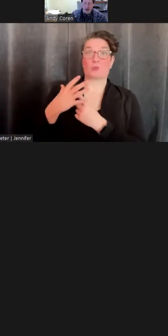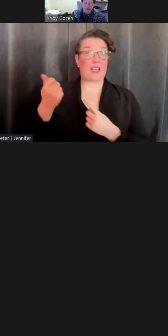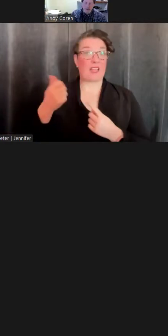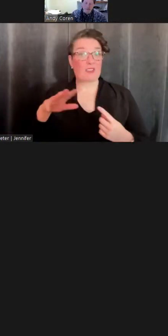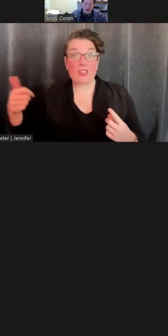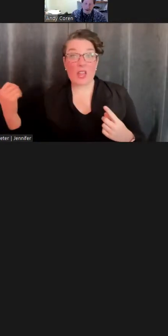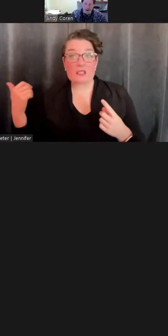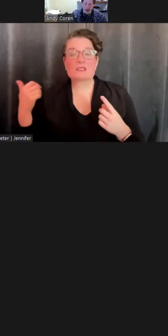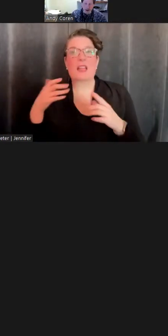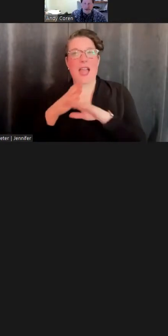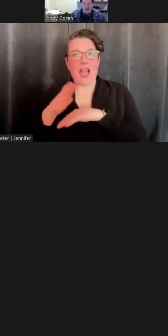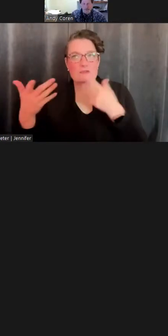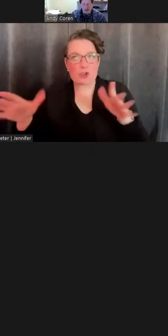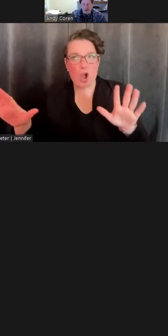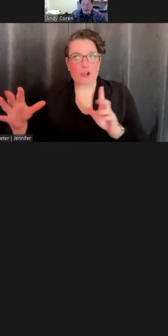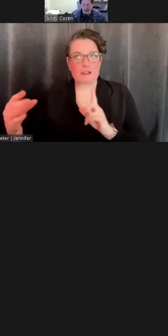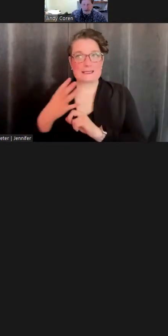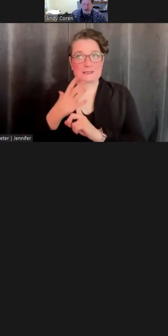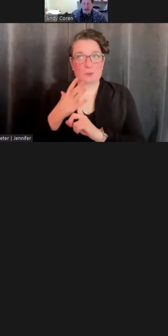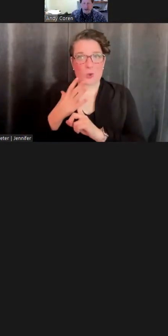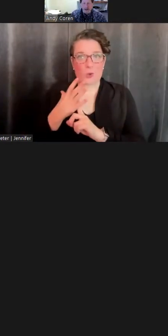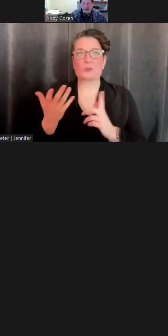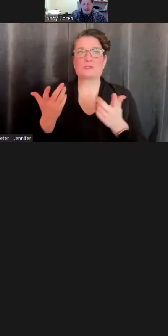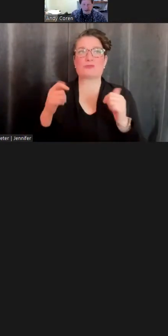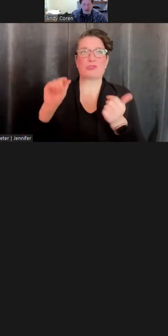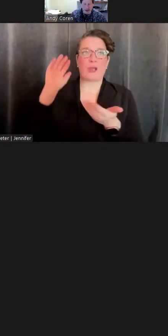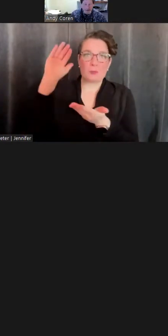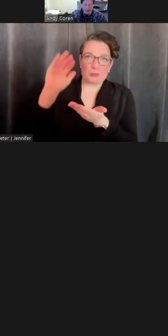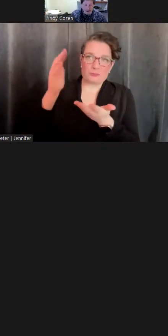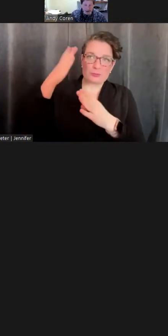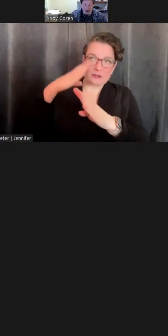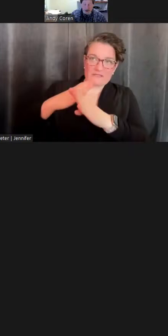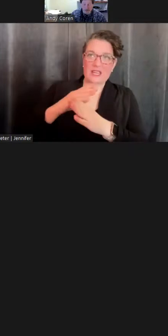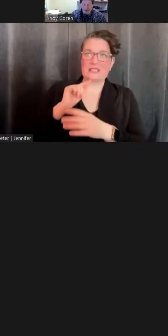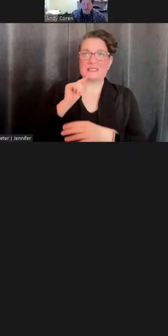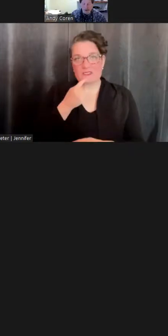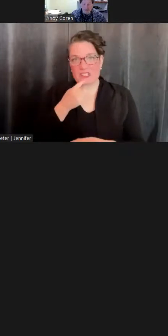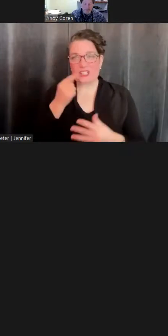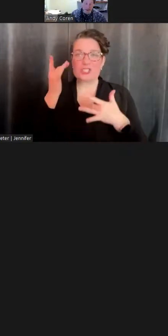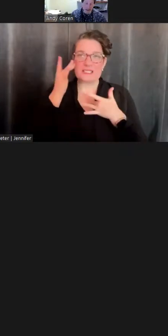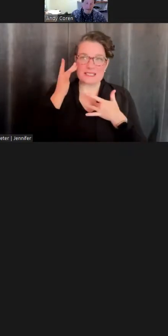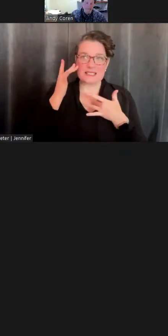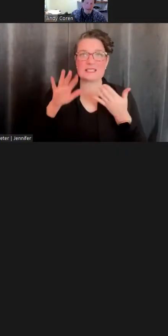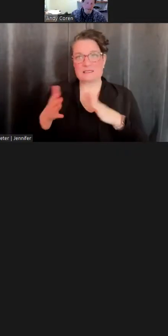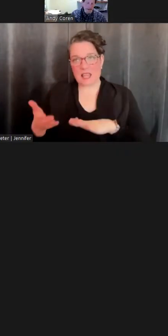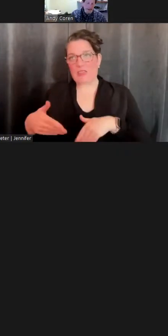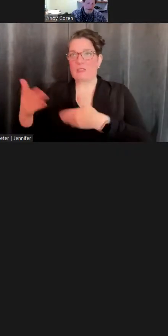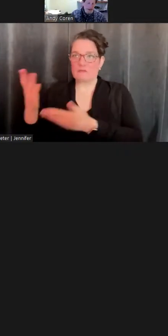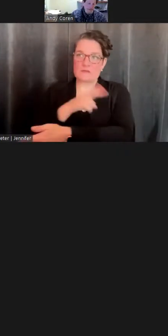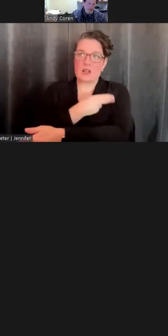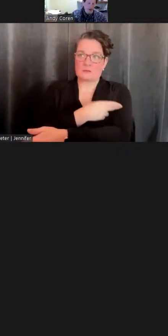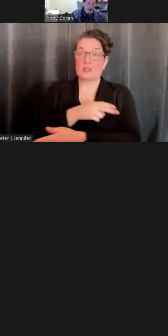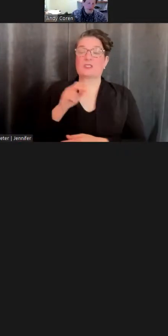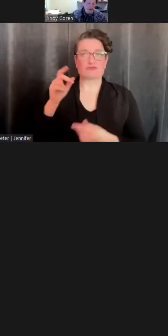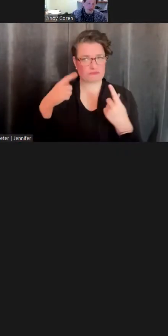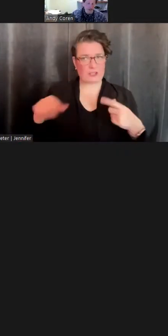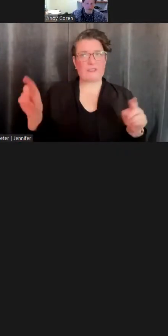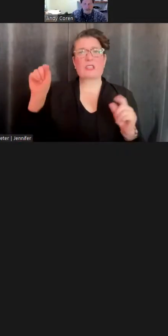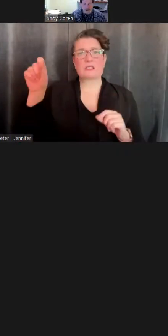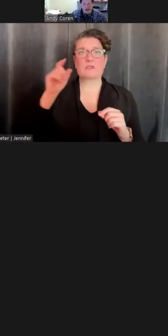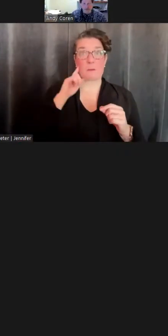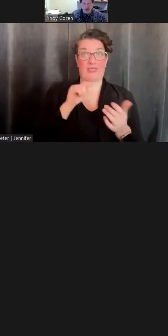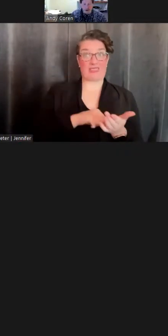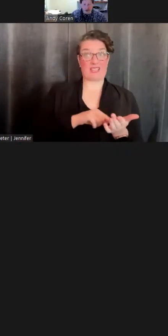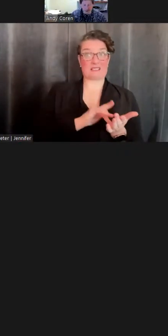post-exposure prevention of severe disease, death, hospitalization. They're very effective for that. But this is for those people who are at